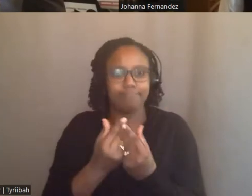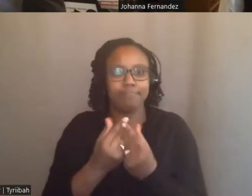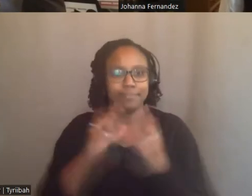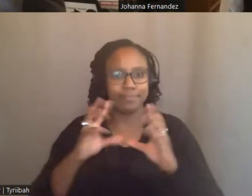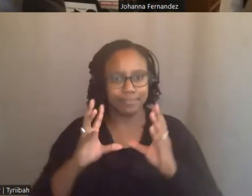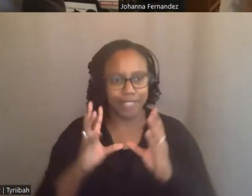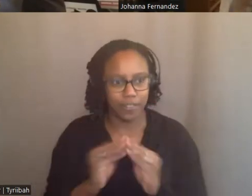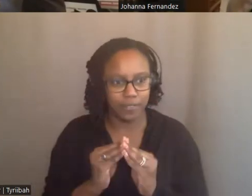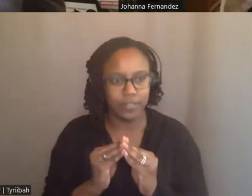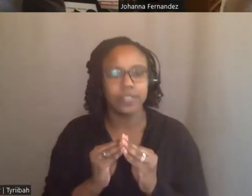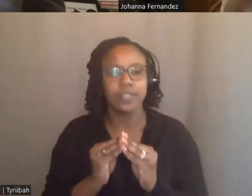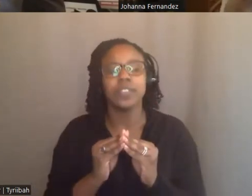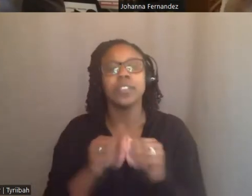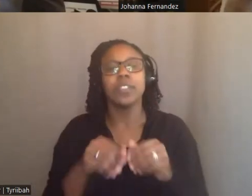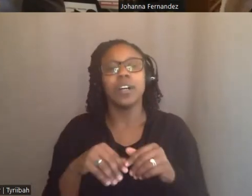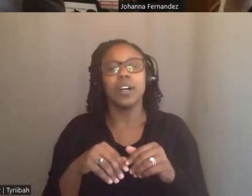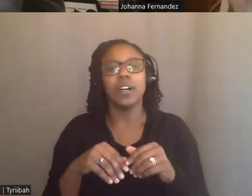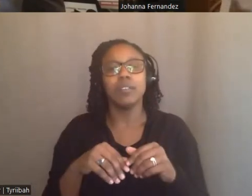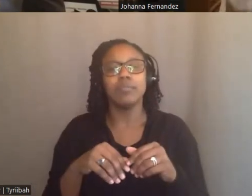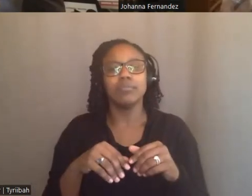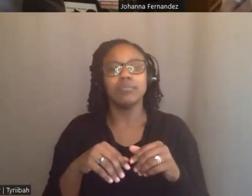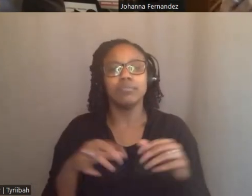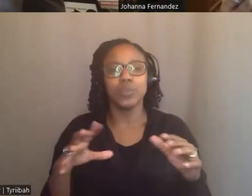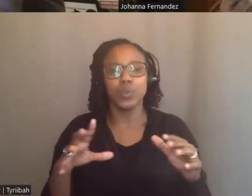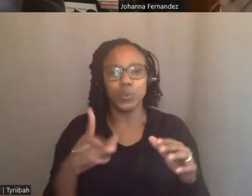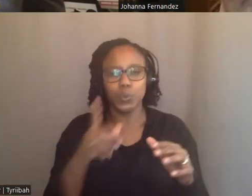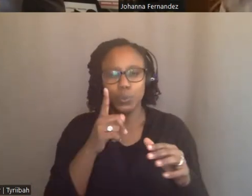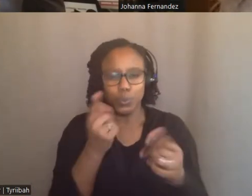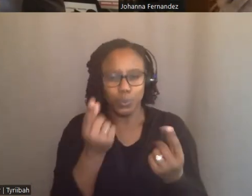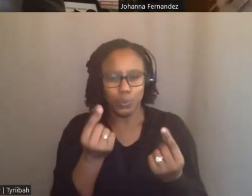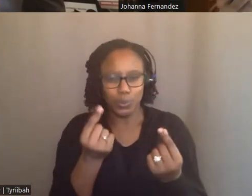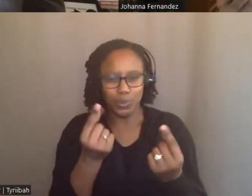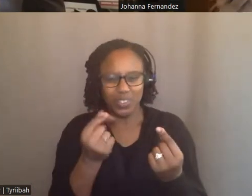to really challenge the ideology